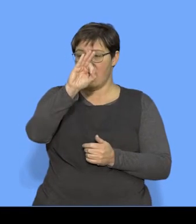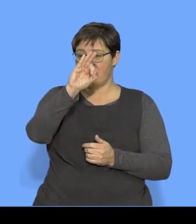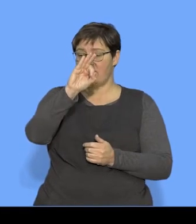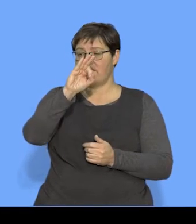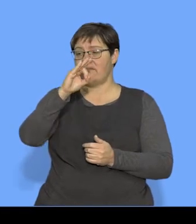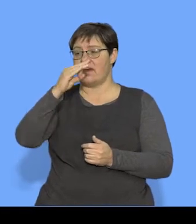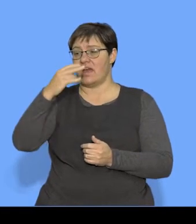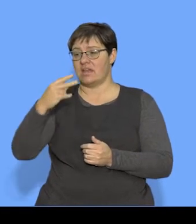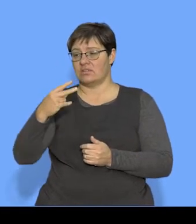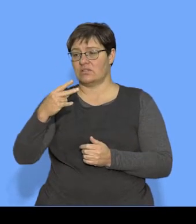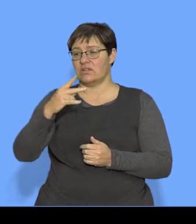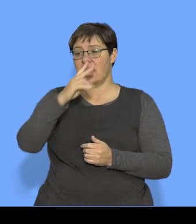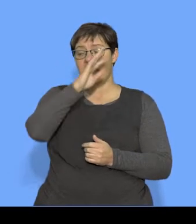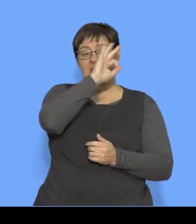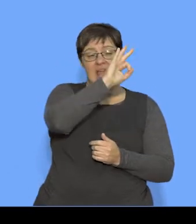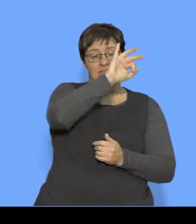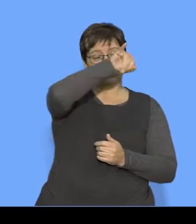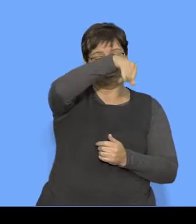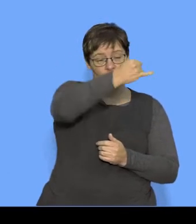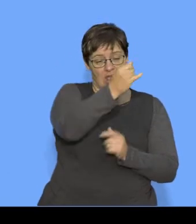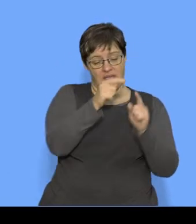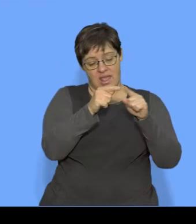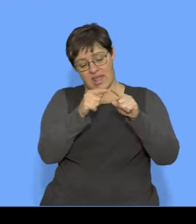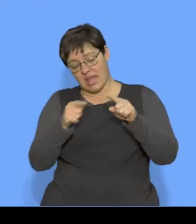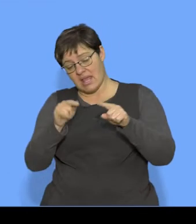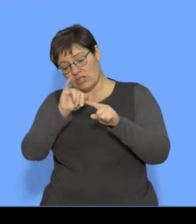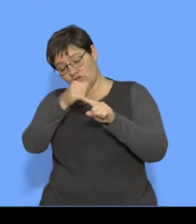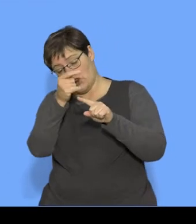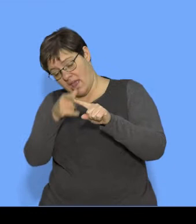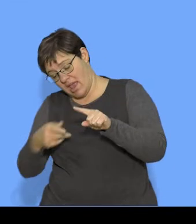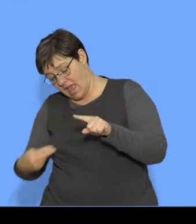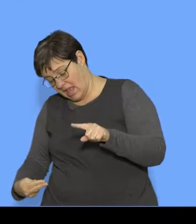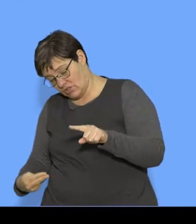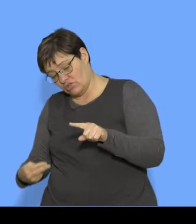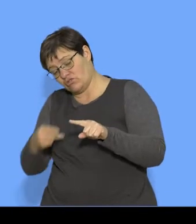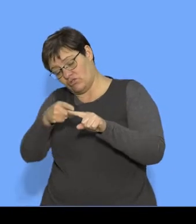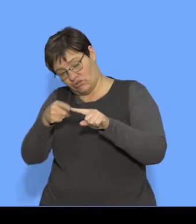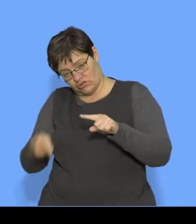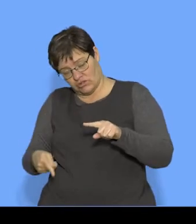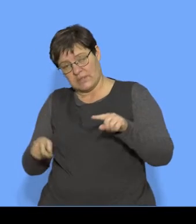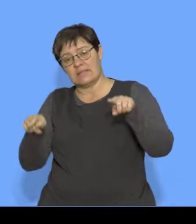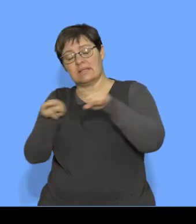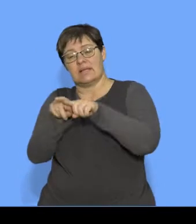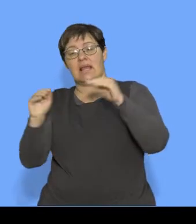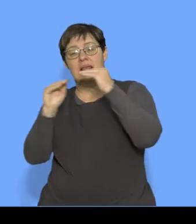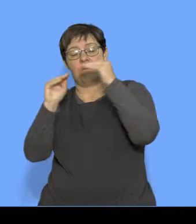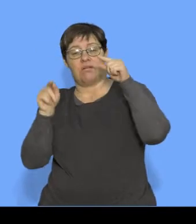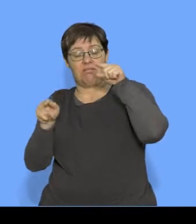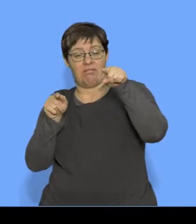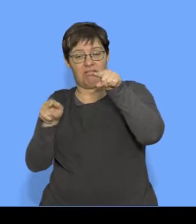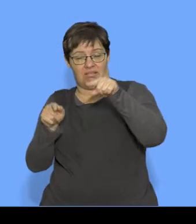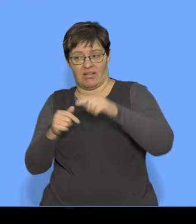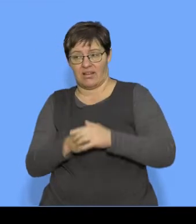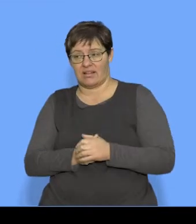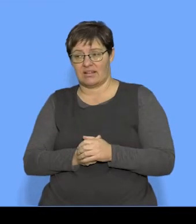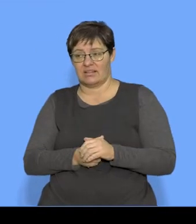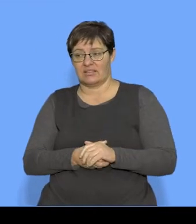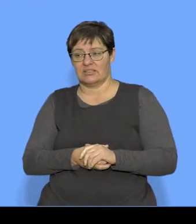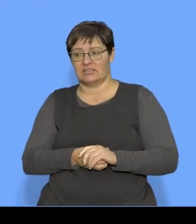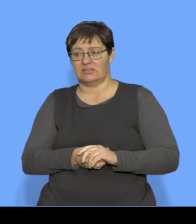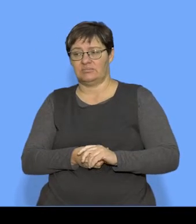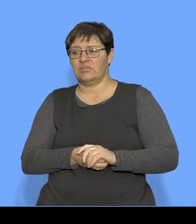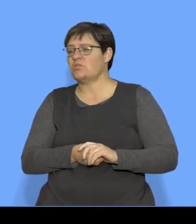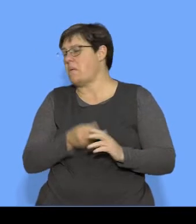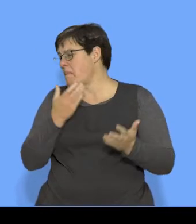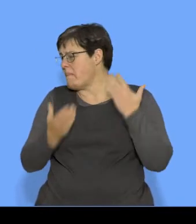makes FJ to be equals to JH, right? Now that's one interesting thing, because you can see we might